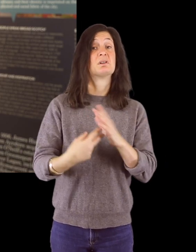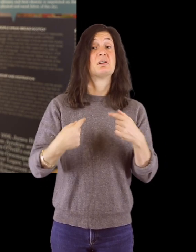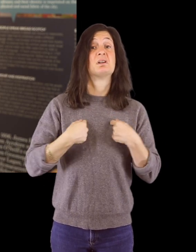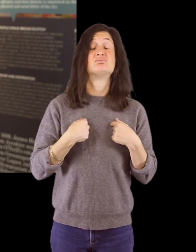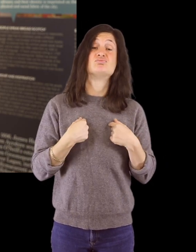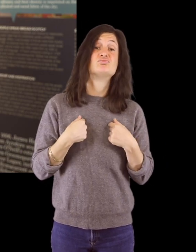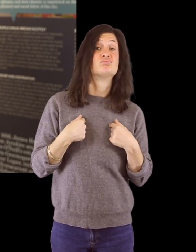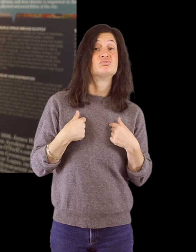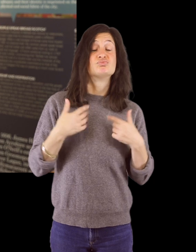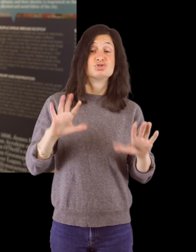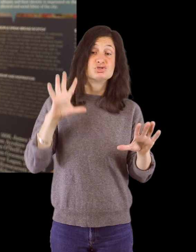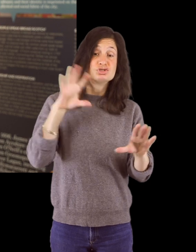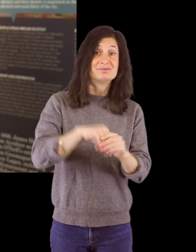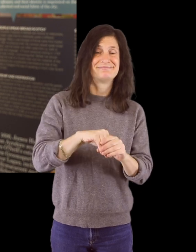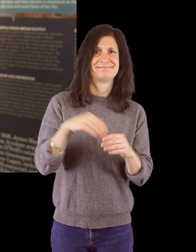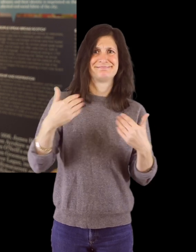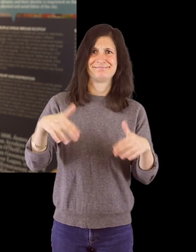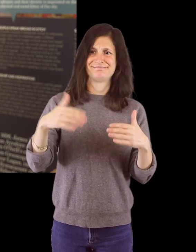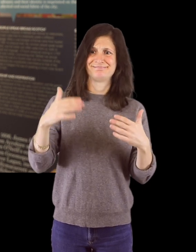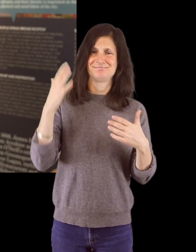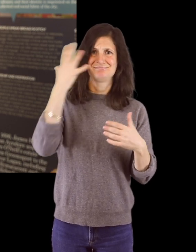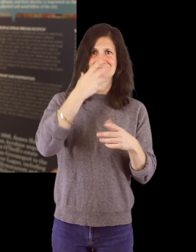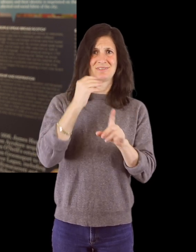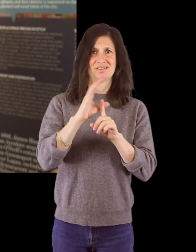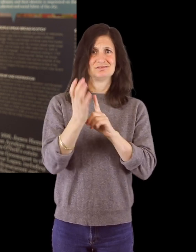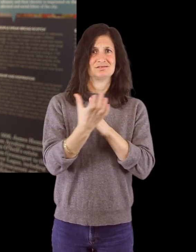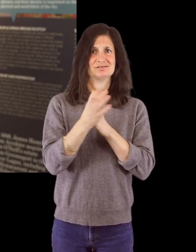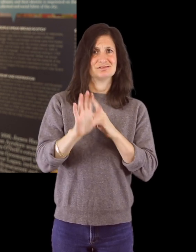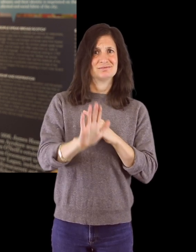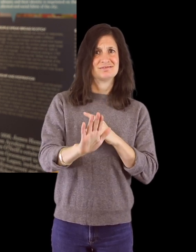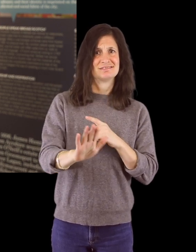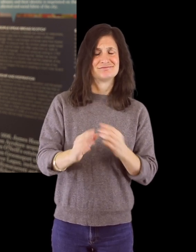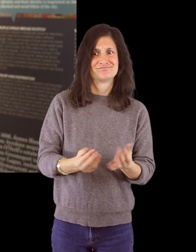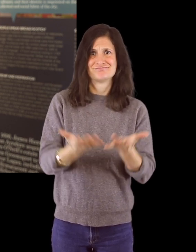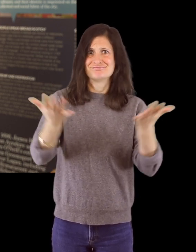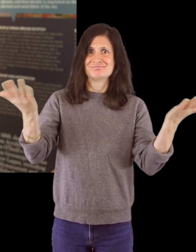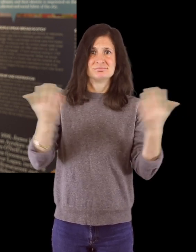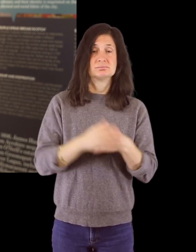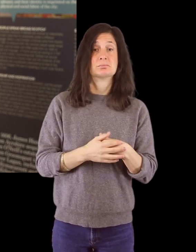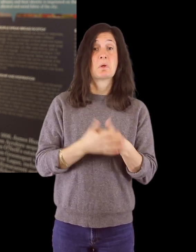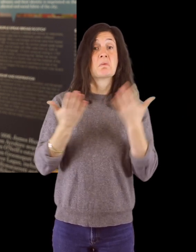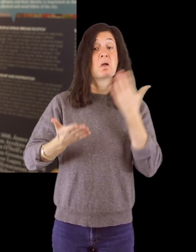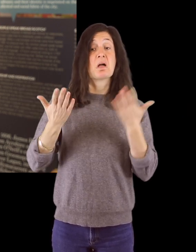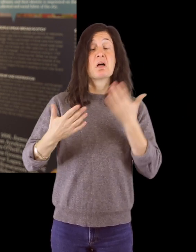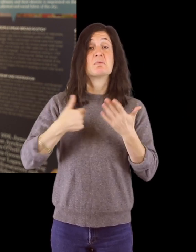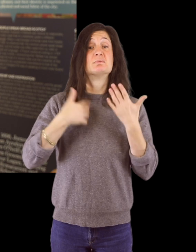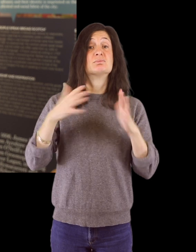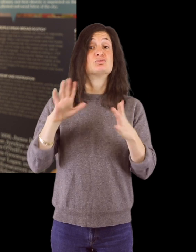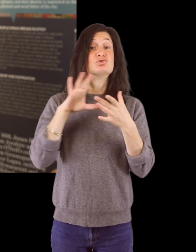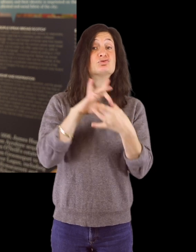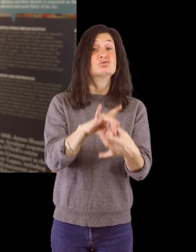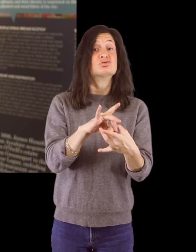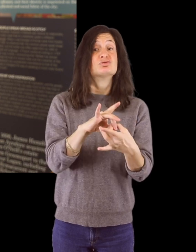who identify themselves as Ulster Scots through their participation in a modern, vibrant and flourishing culture, or